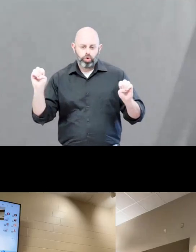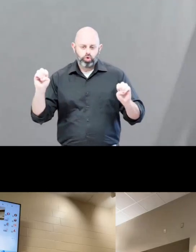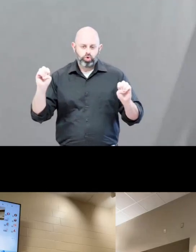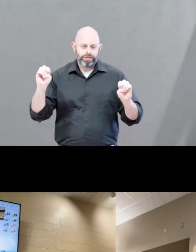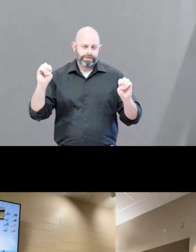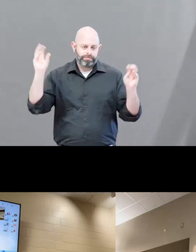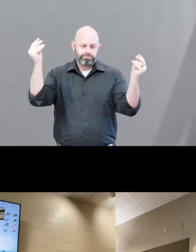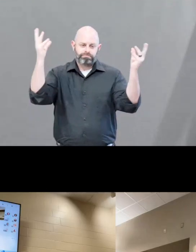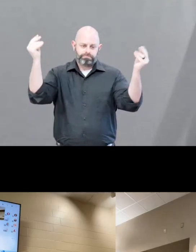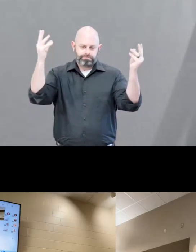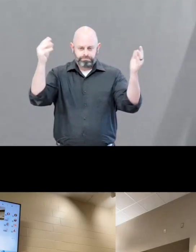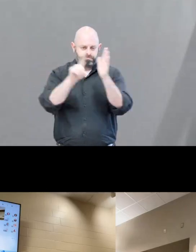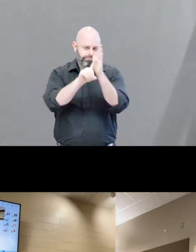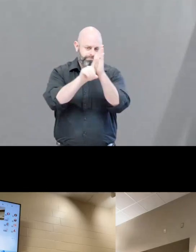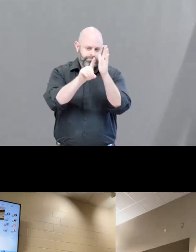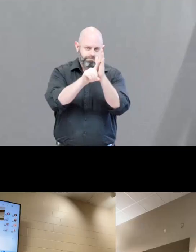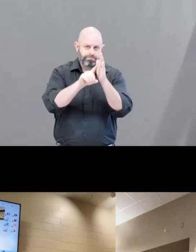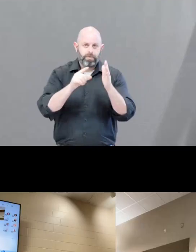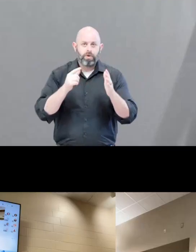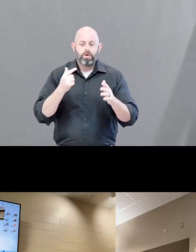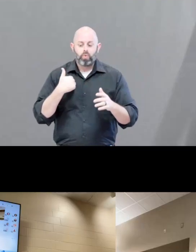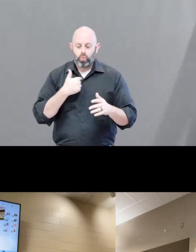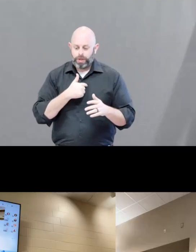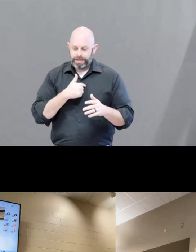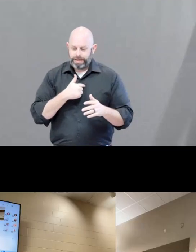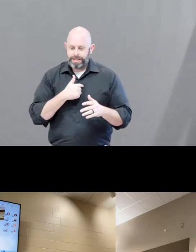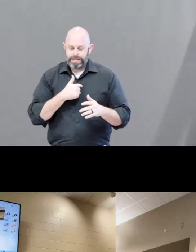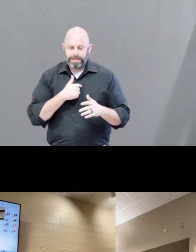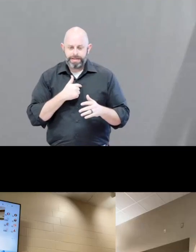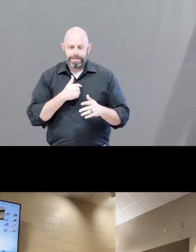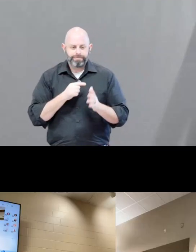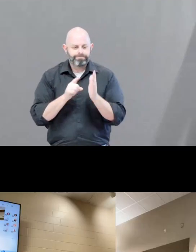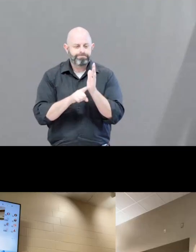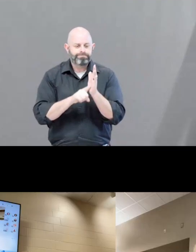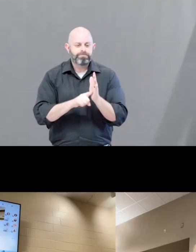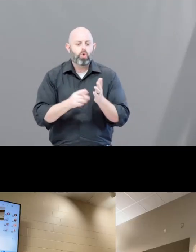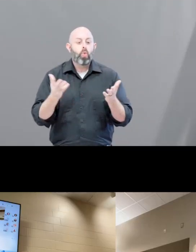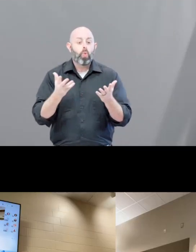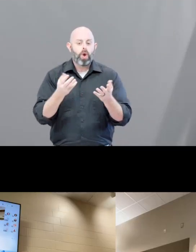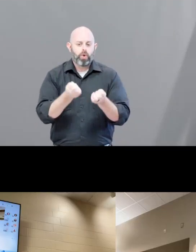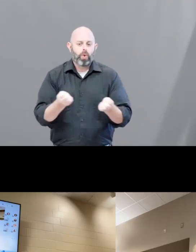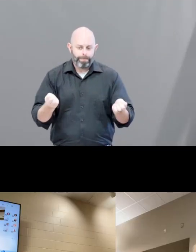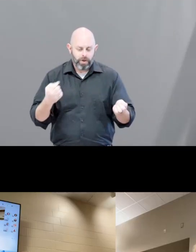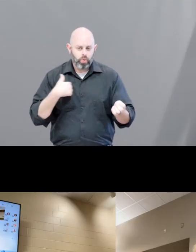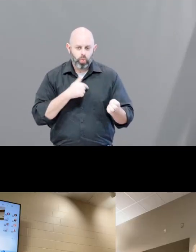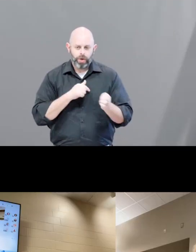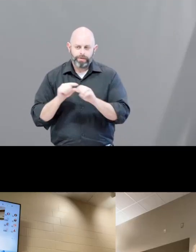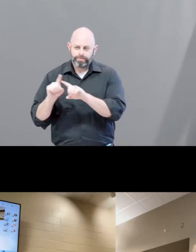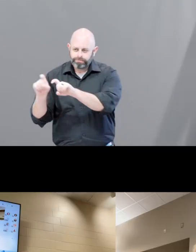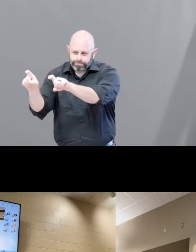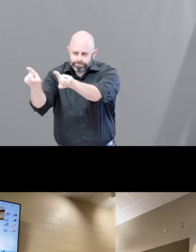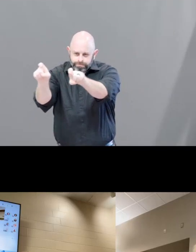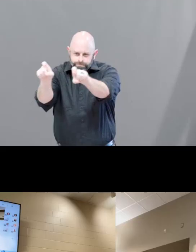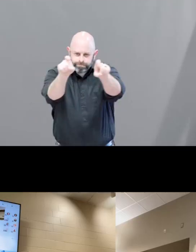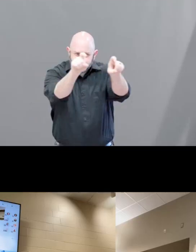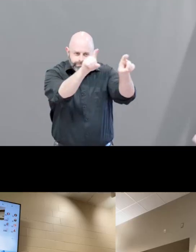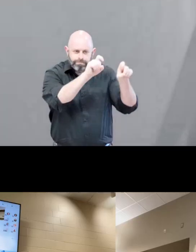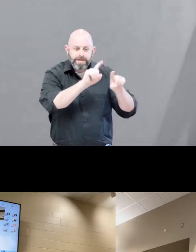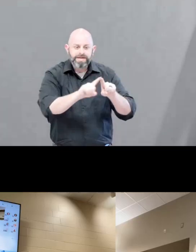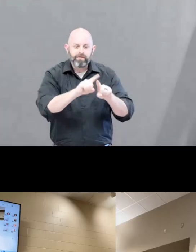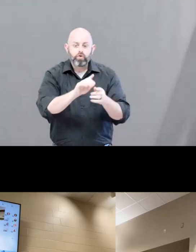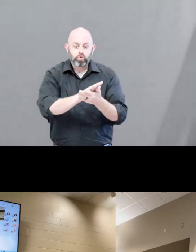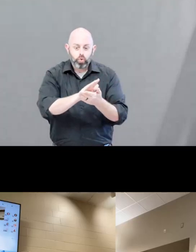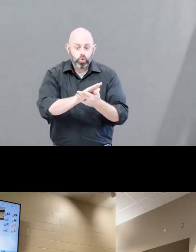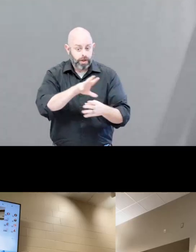emergencies. And so we looked at, what equipment, we did a survey of different schools,